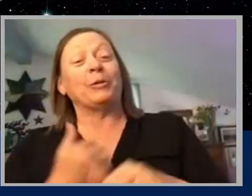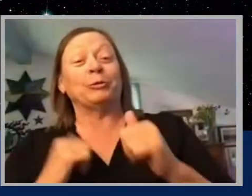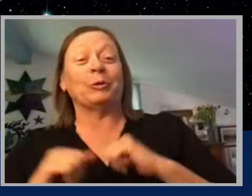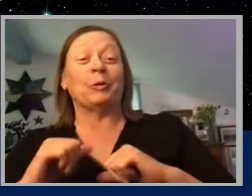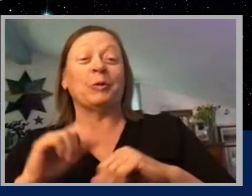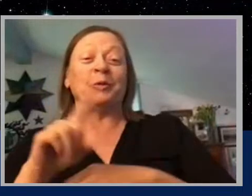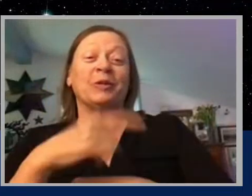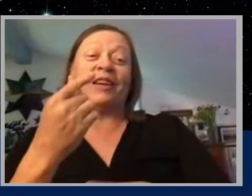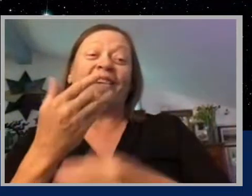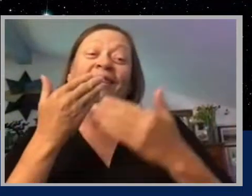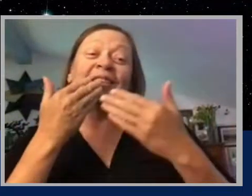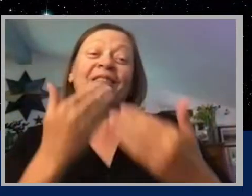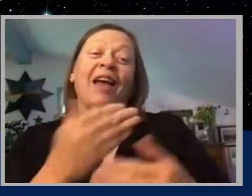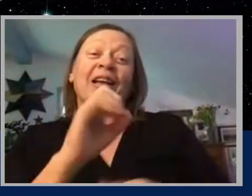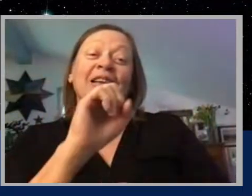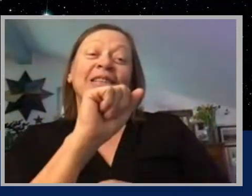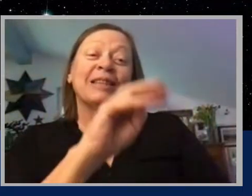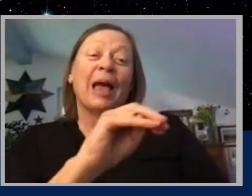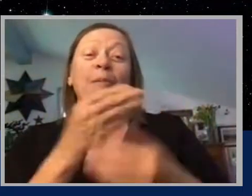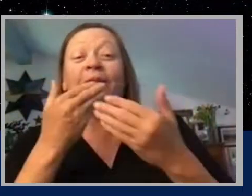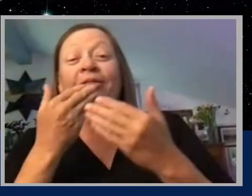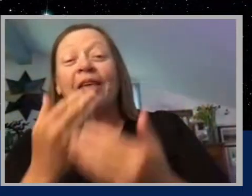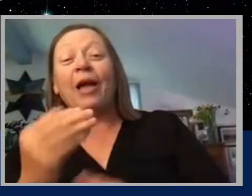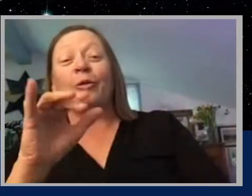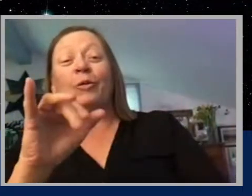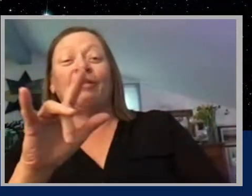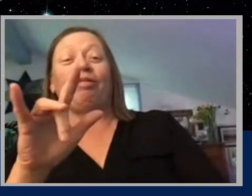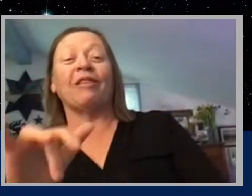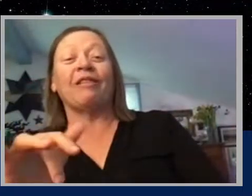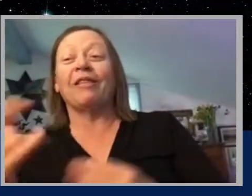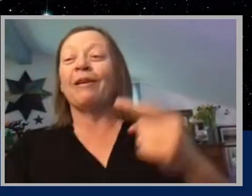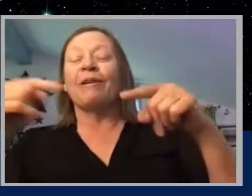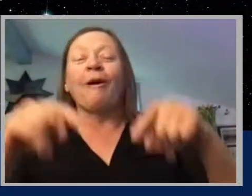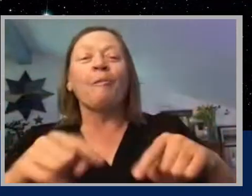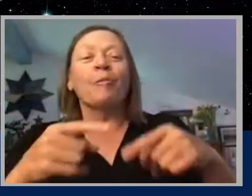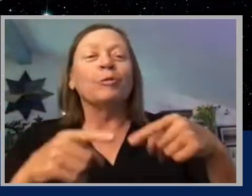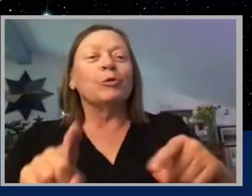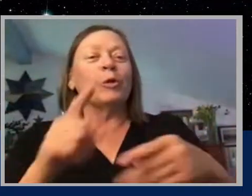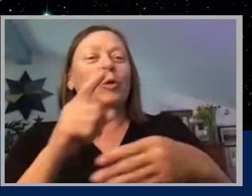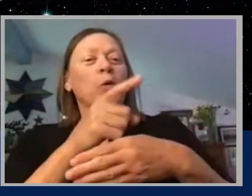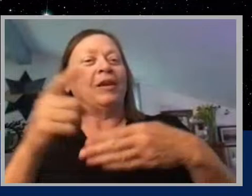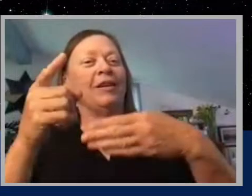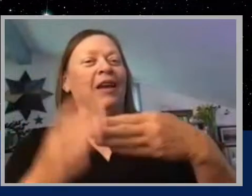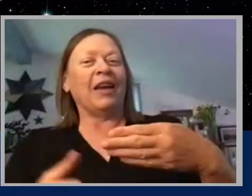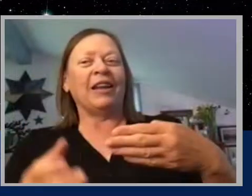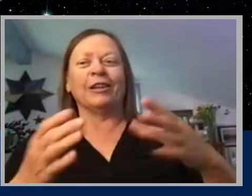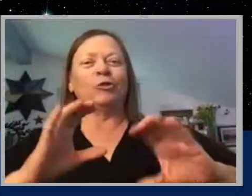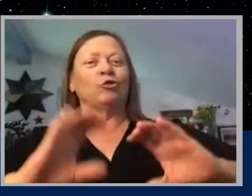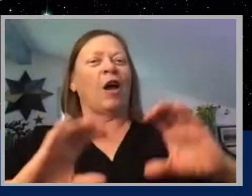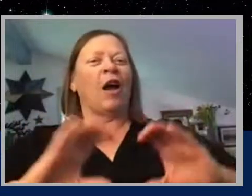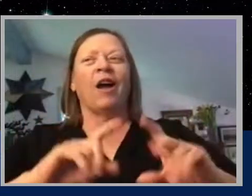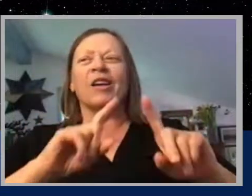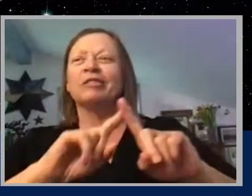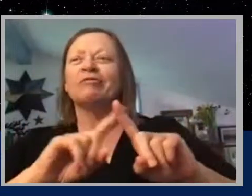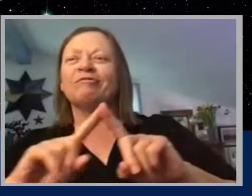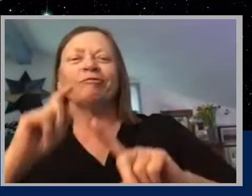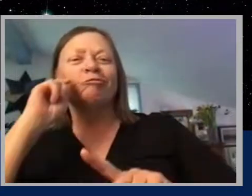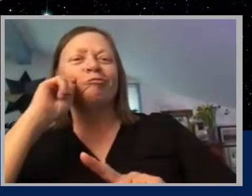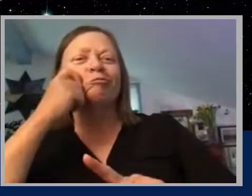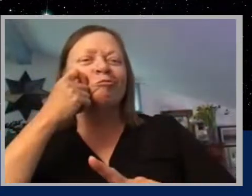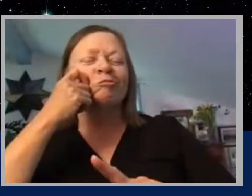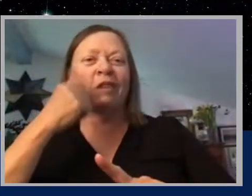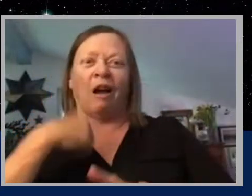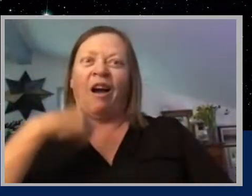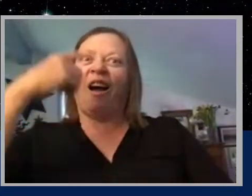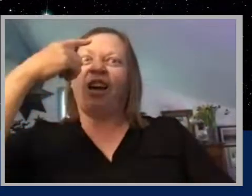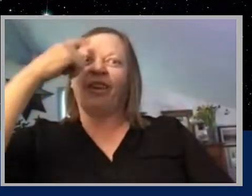you so much for taking time out of your weekend to come and just chat with us about all the different cool things that are. I say cool because I think that it's all